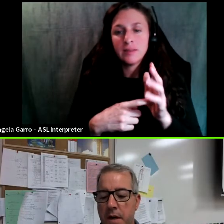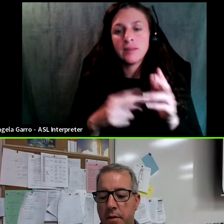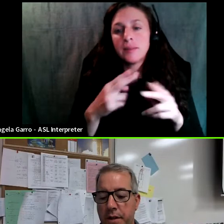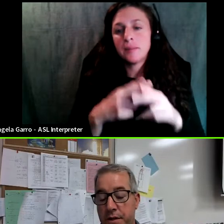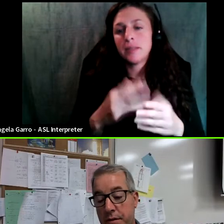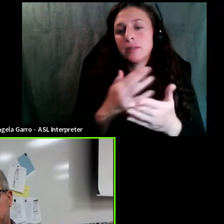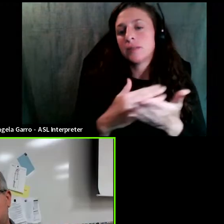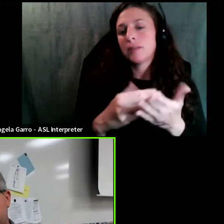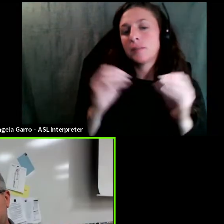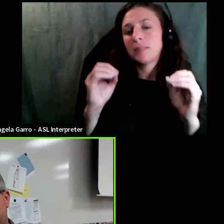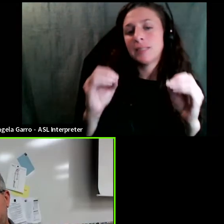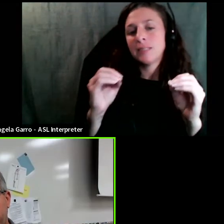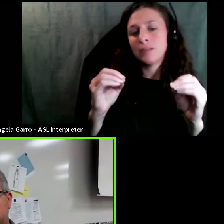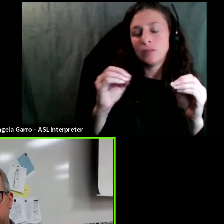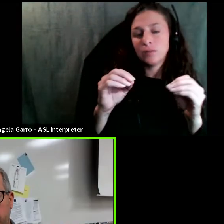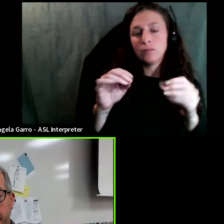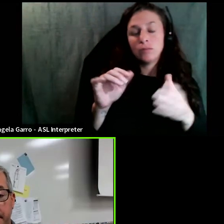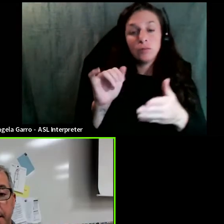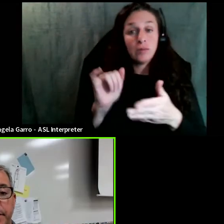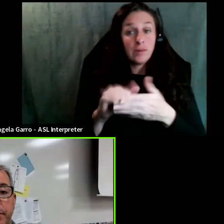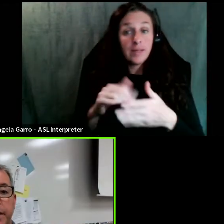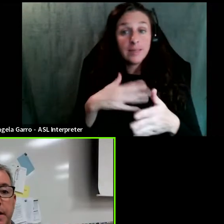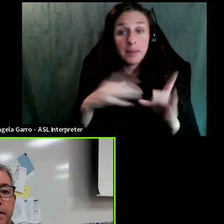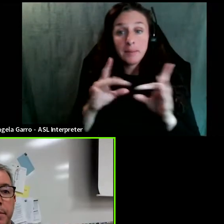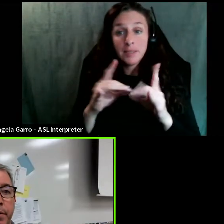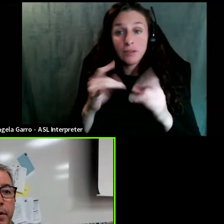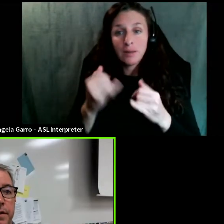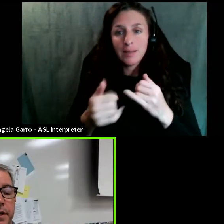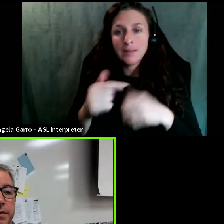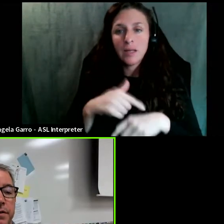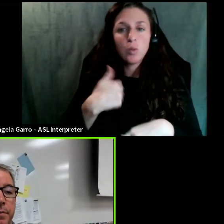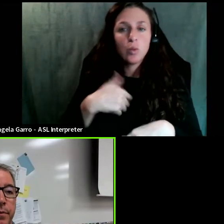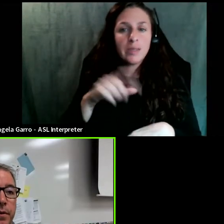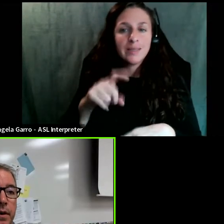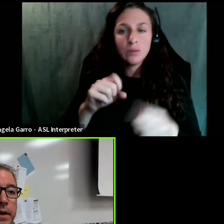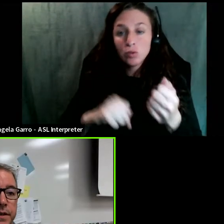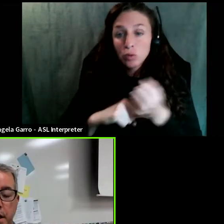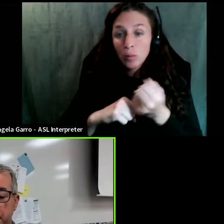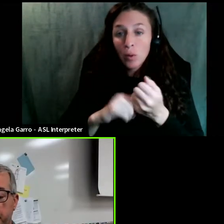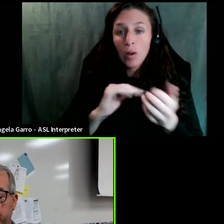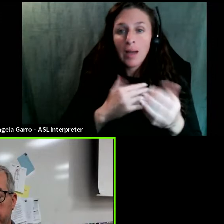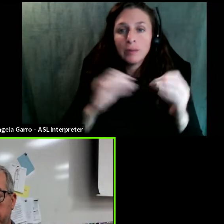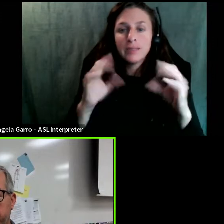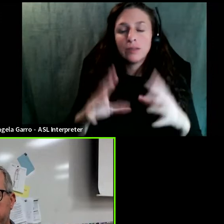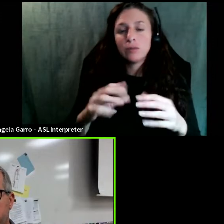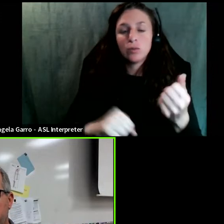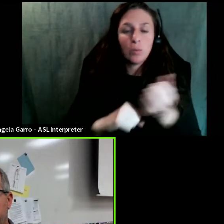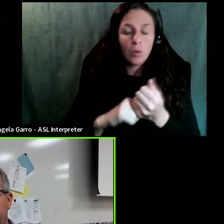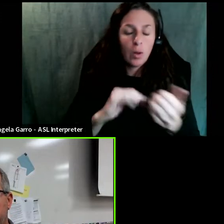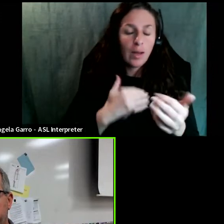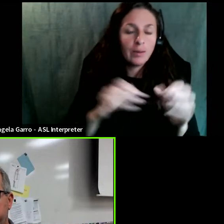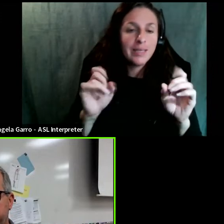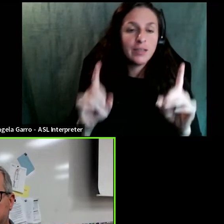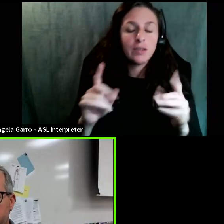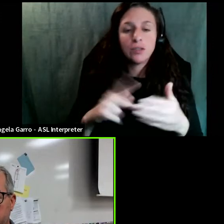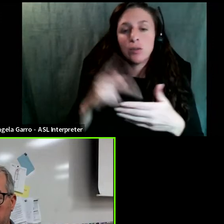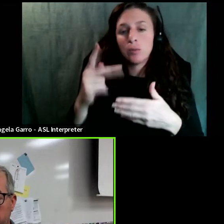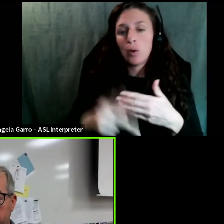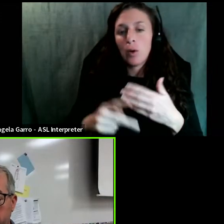teachers, which was my message last time, that we need to support our teachers, support our educational program.